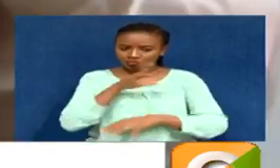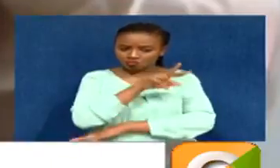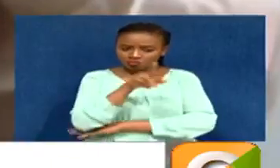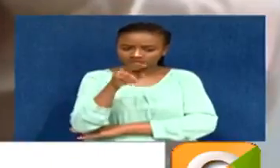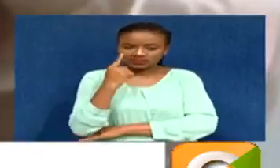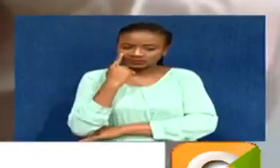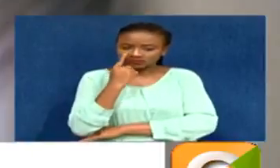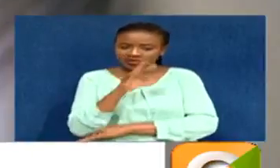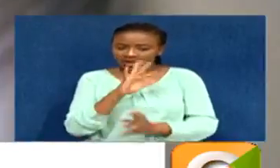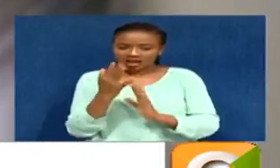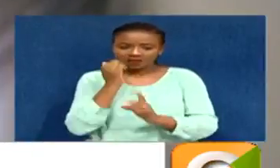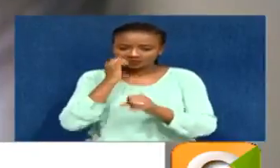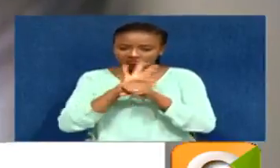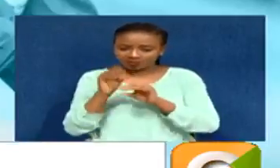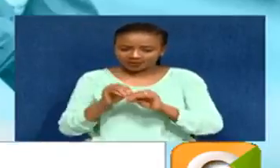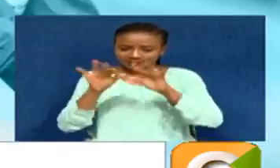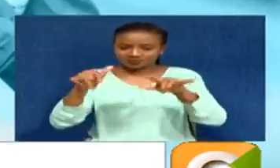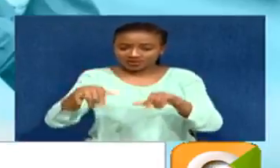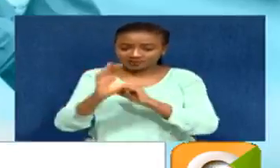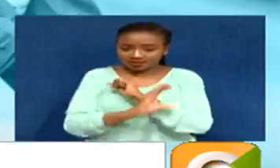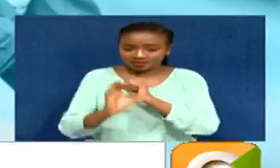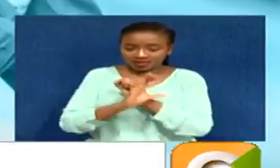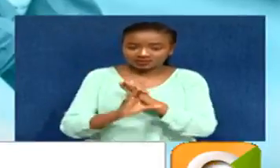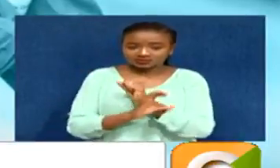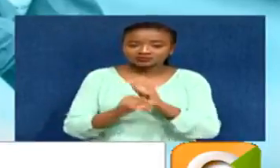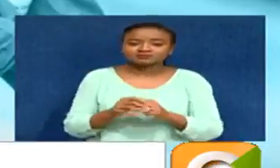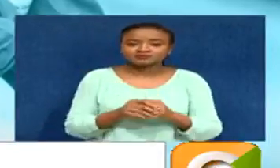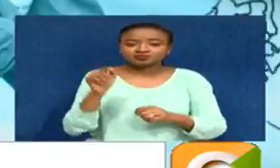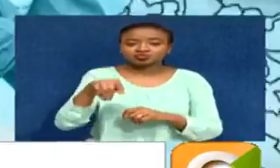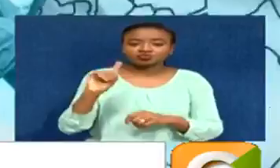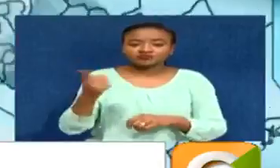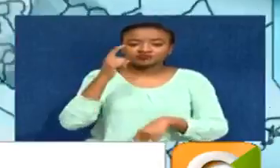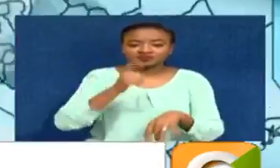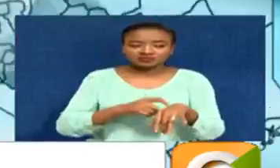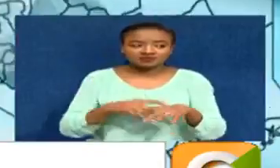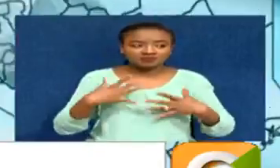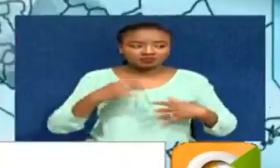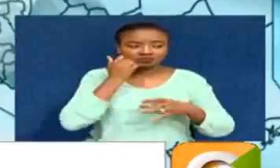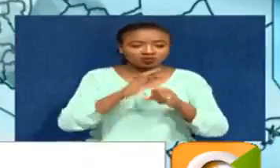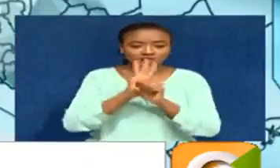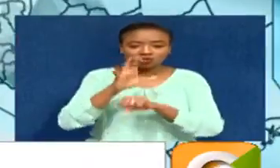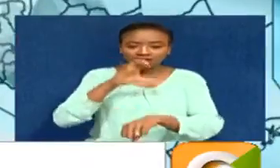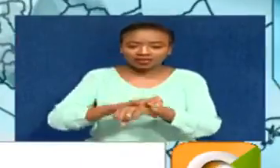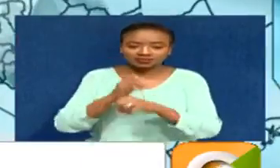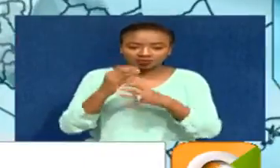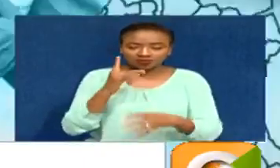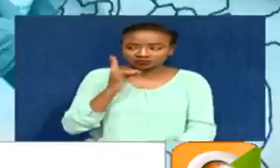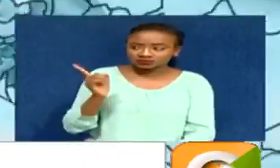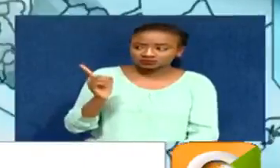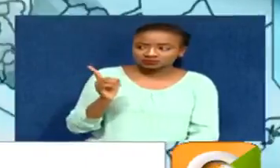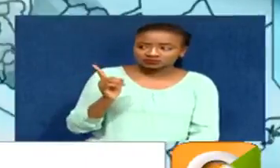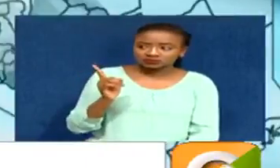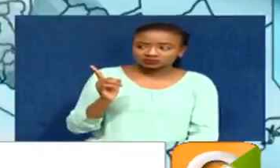on infection trends in the country. For the first time in several weeks, the positivity rate has surpassed